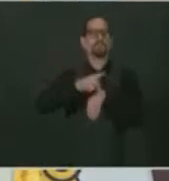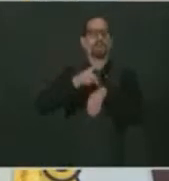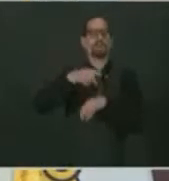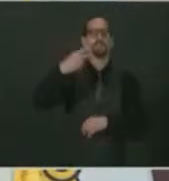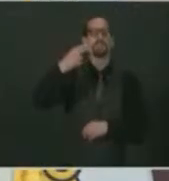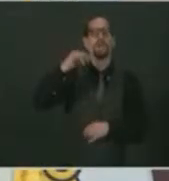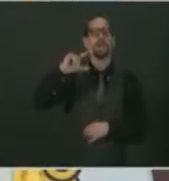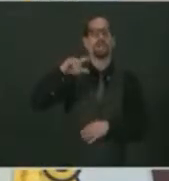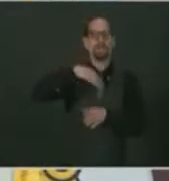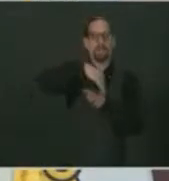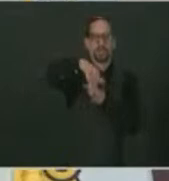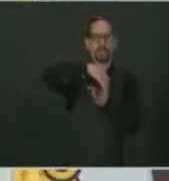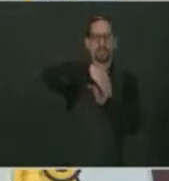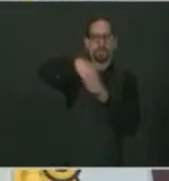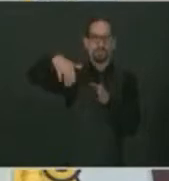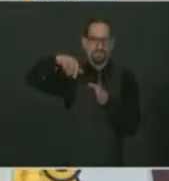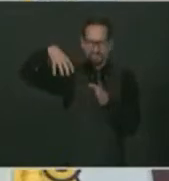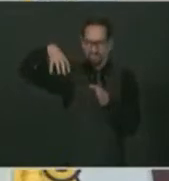vaccinateri.org.